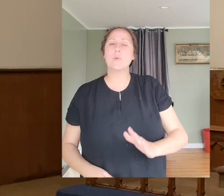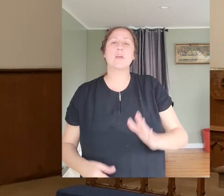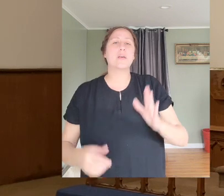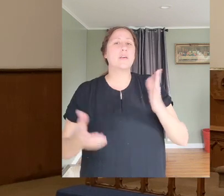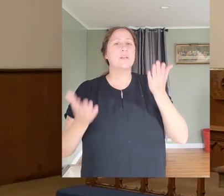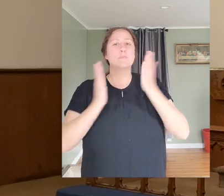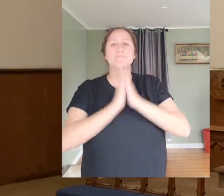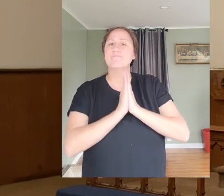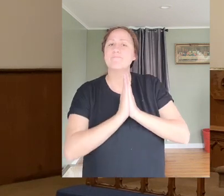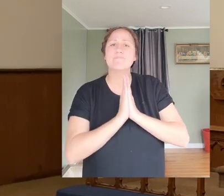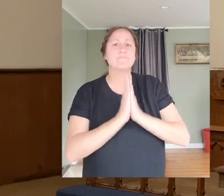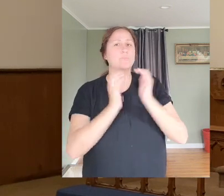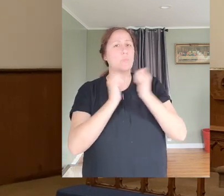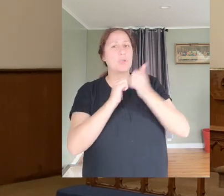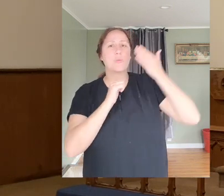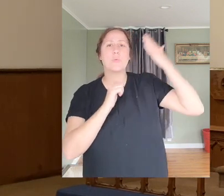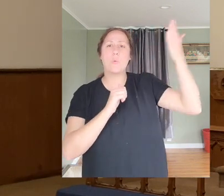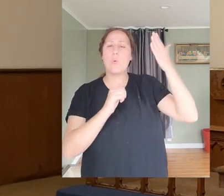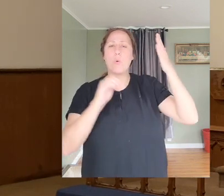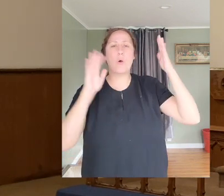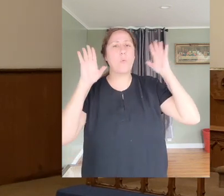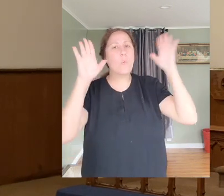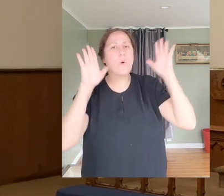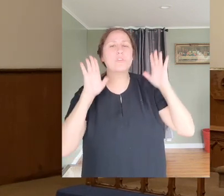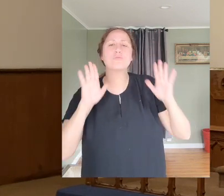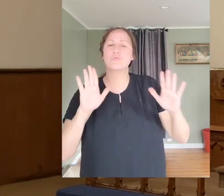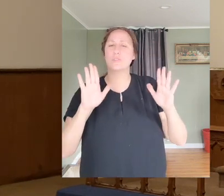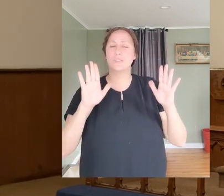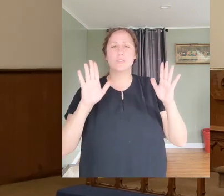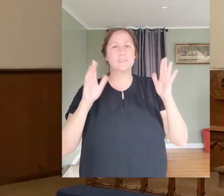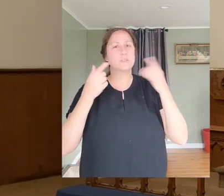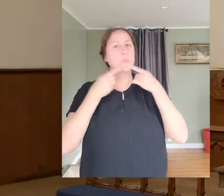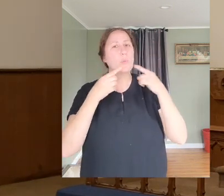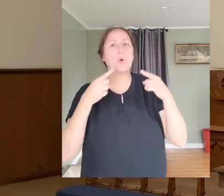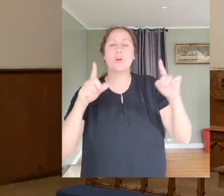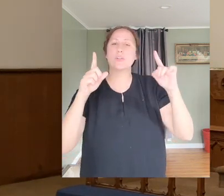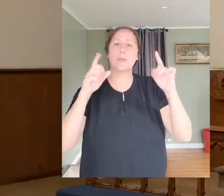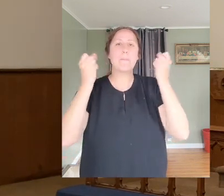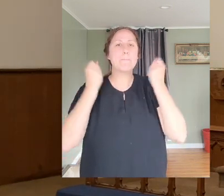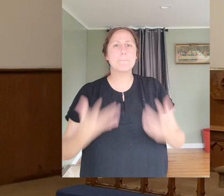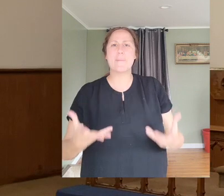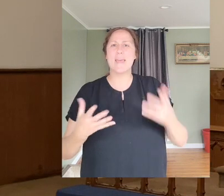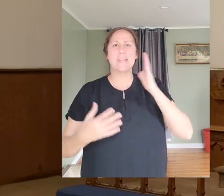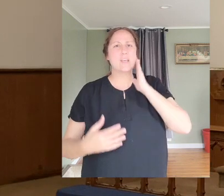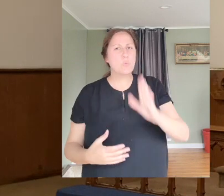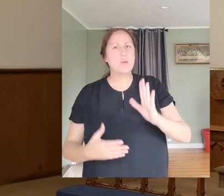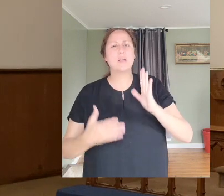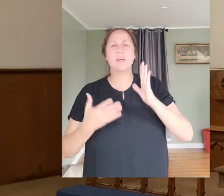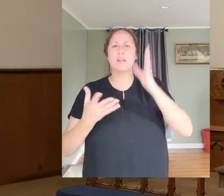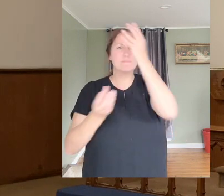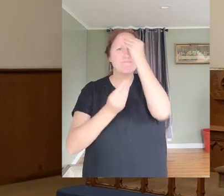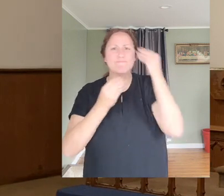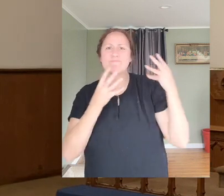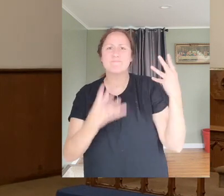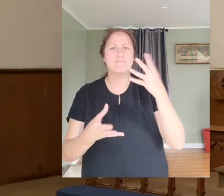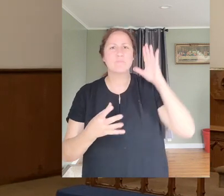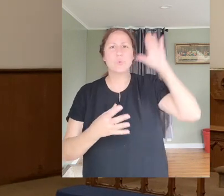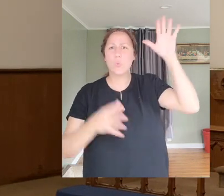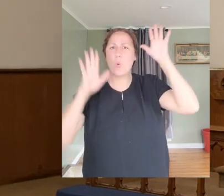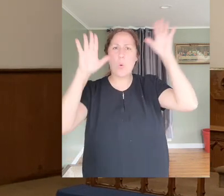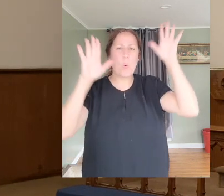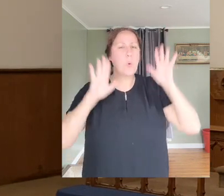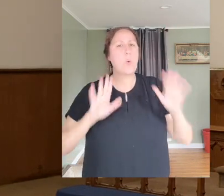of your majesty, on all of your wondrous works. Many shall speak of the might of your awesome acts. I will